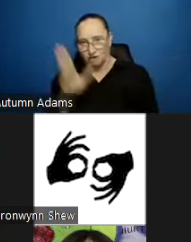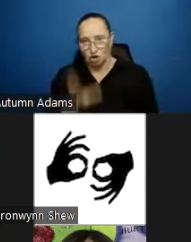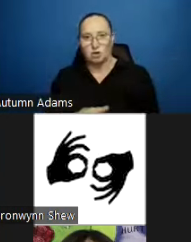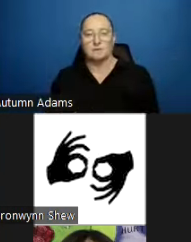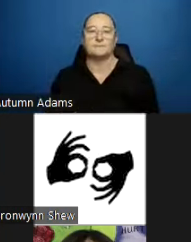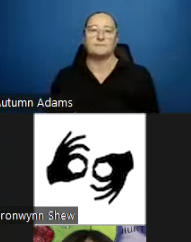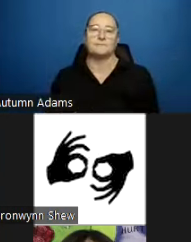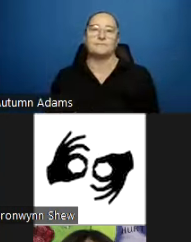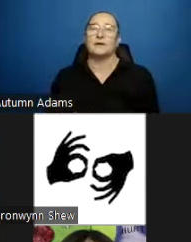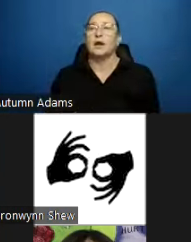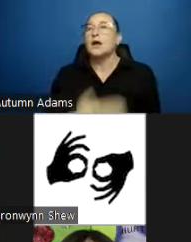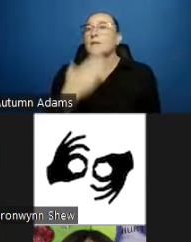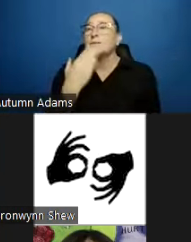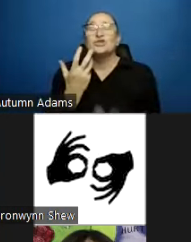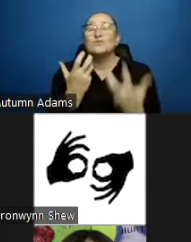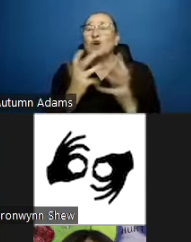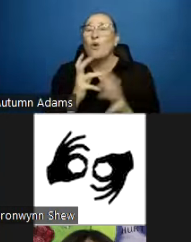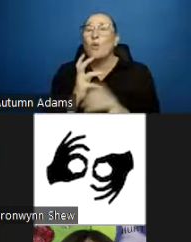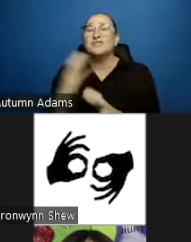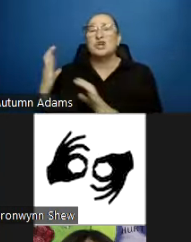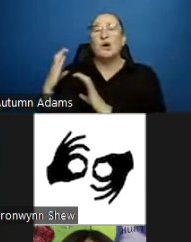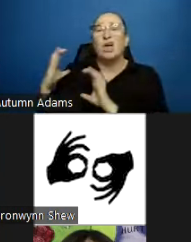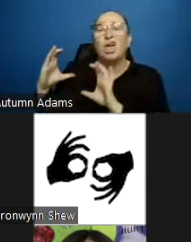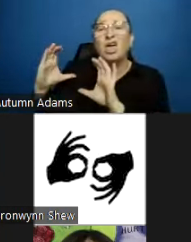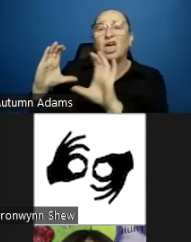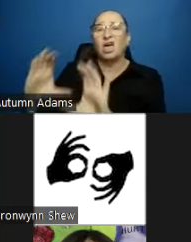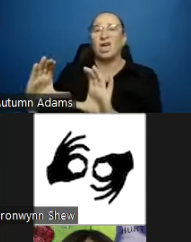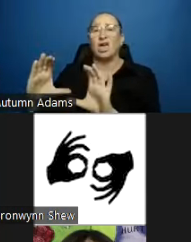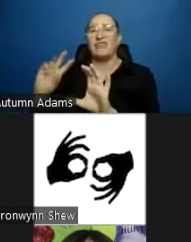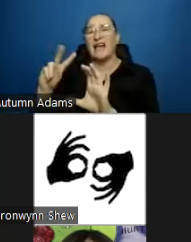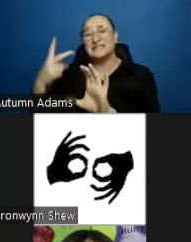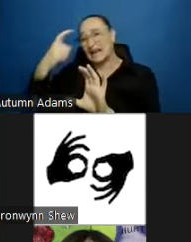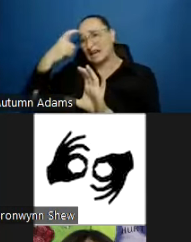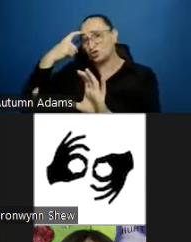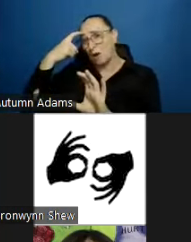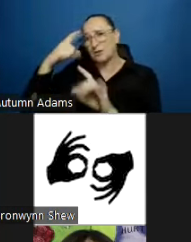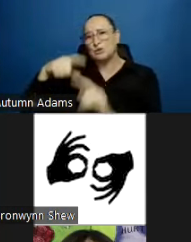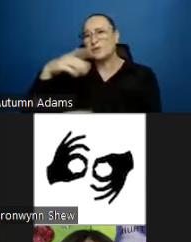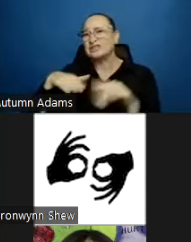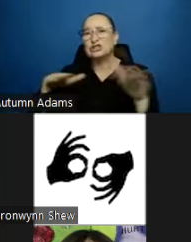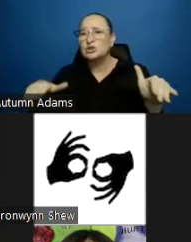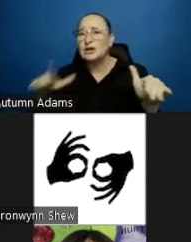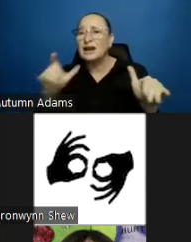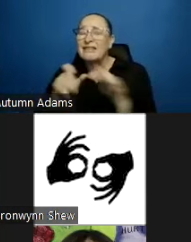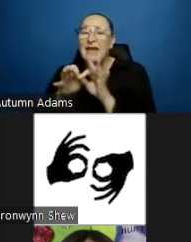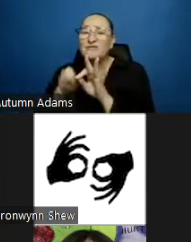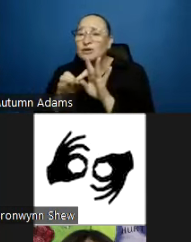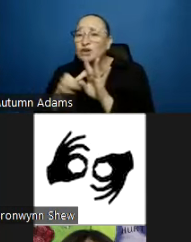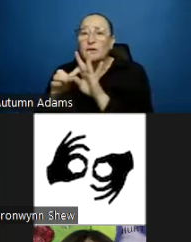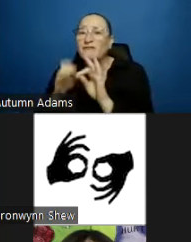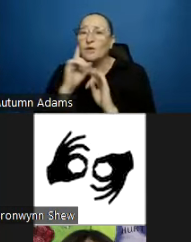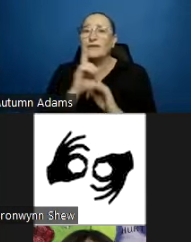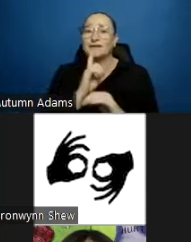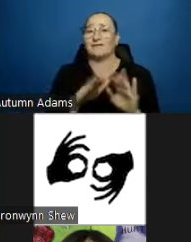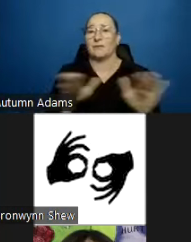Because you do not want to put, that second trauma onto the children and then they have to interpret for their deaf parents. That's just